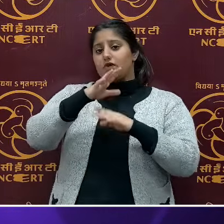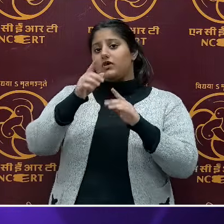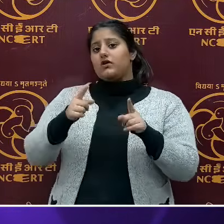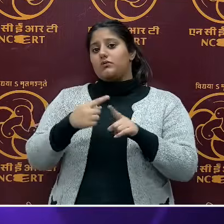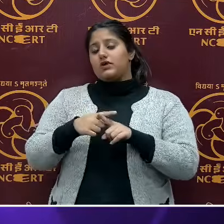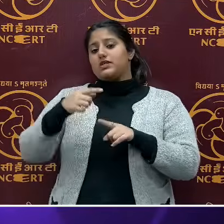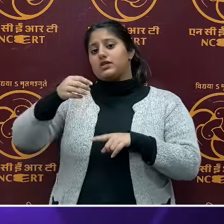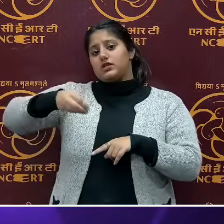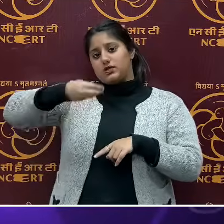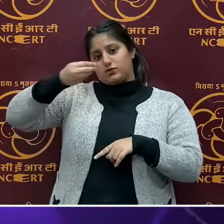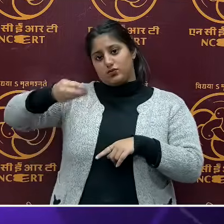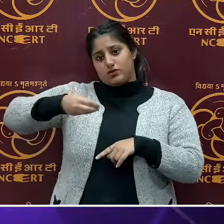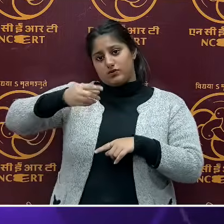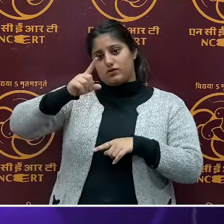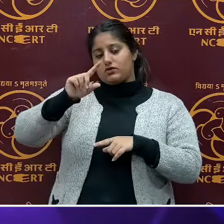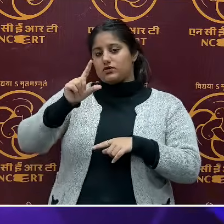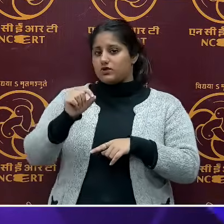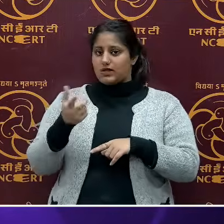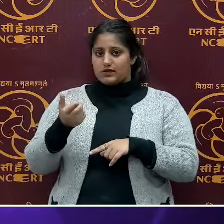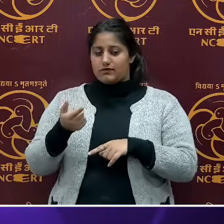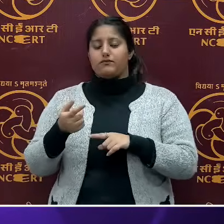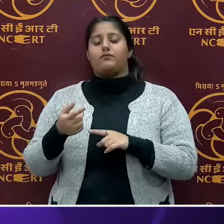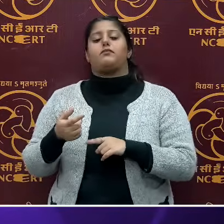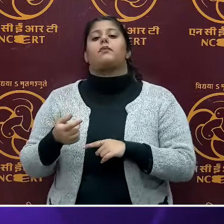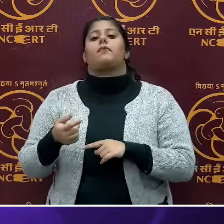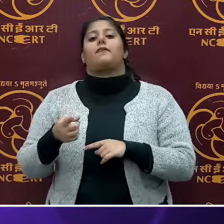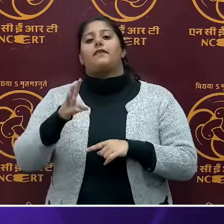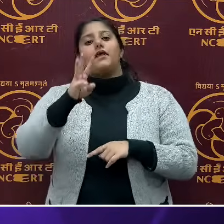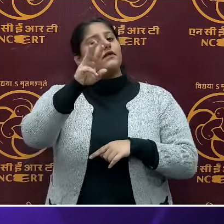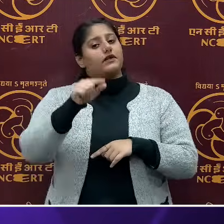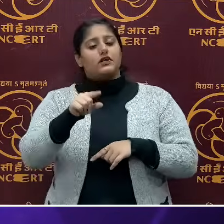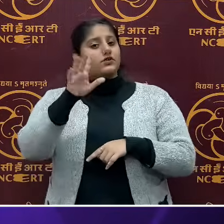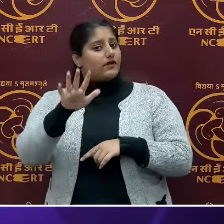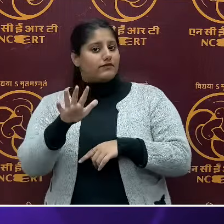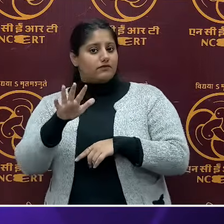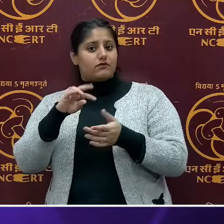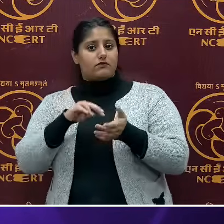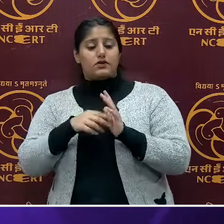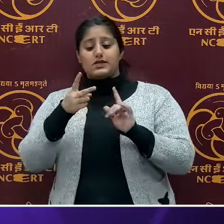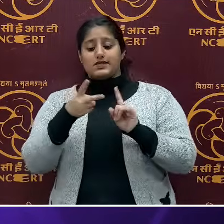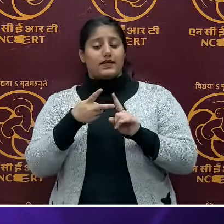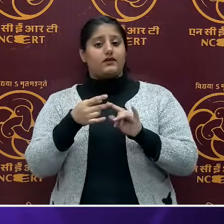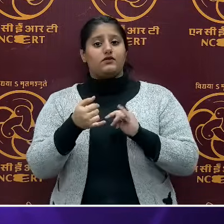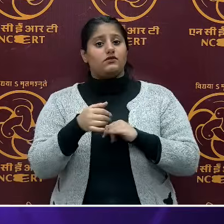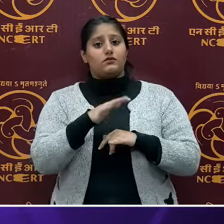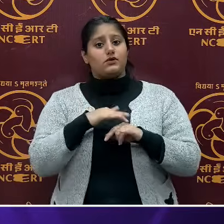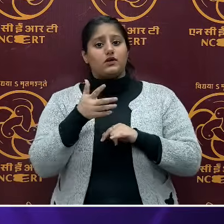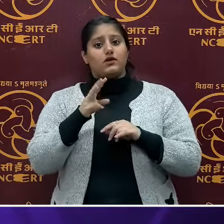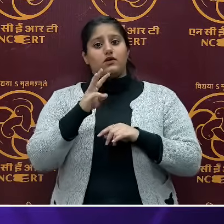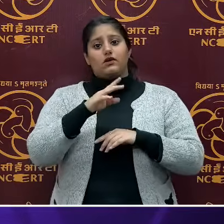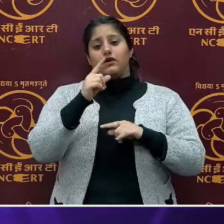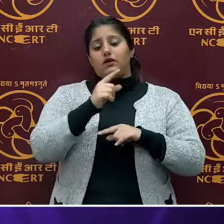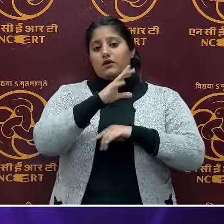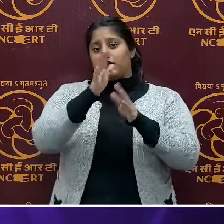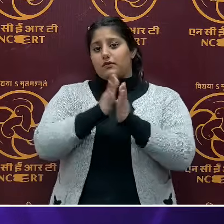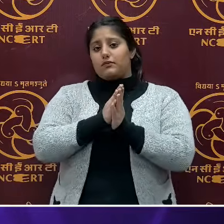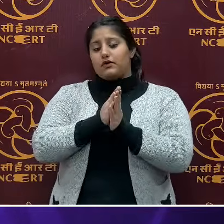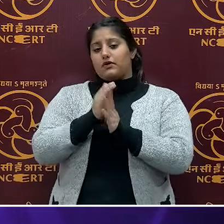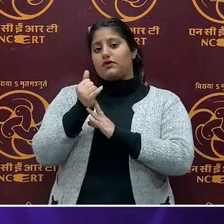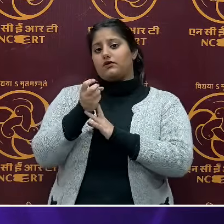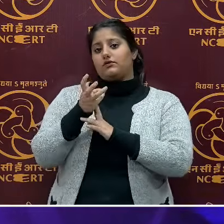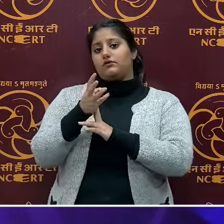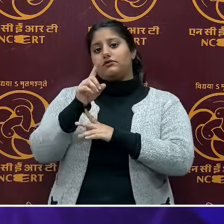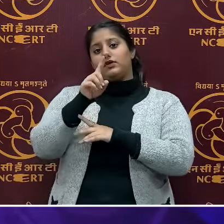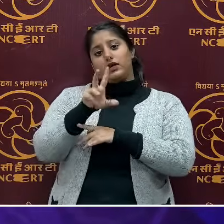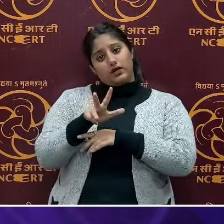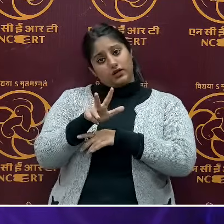of sugar 10. So, what is the ratio? 3:5. But in second case, the number of glasses of lemonade are 18. But